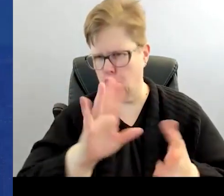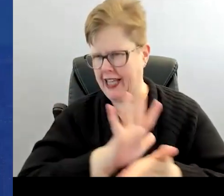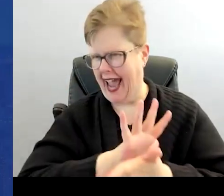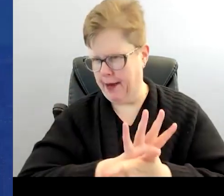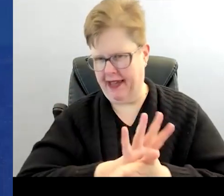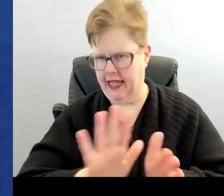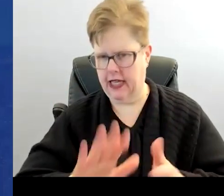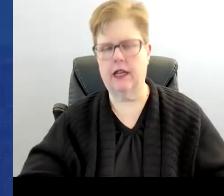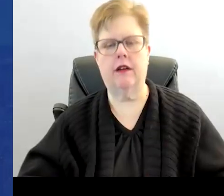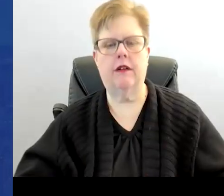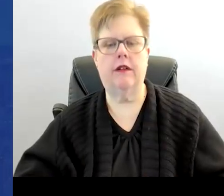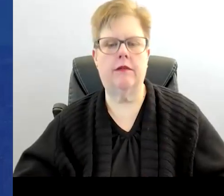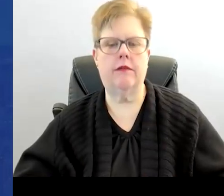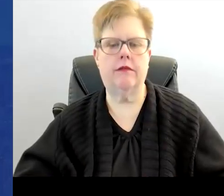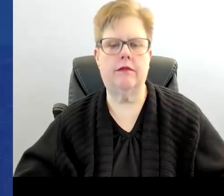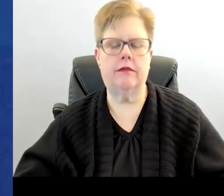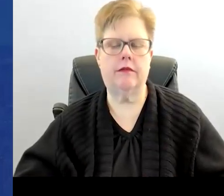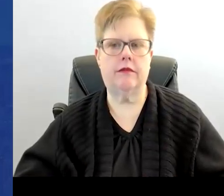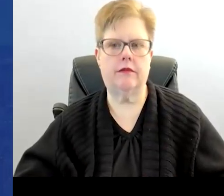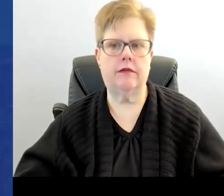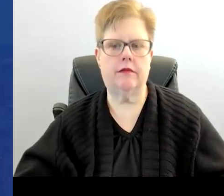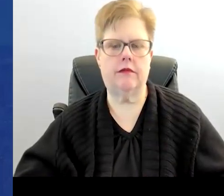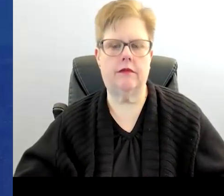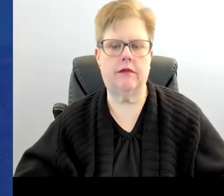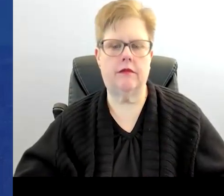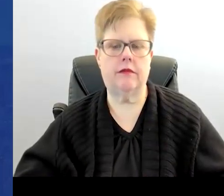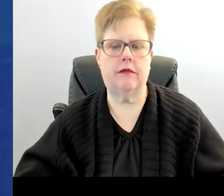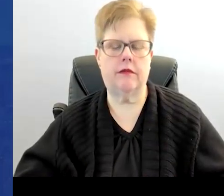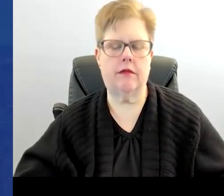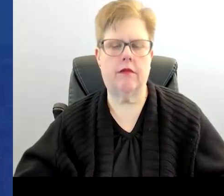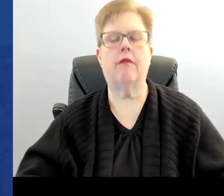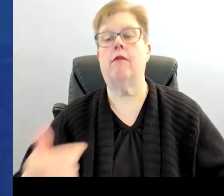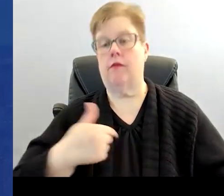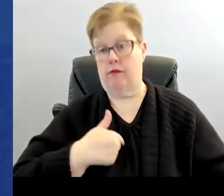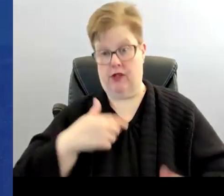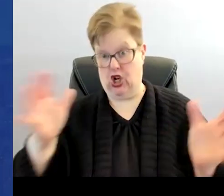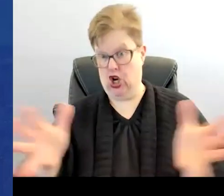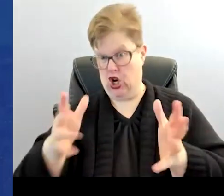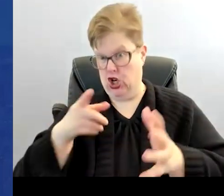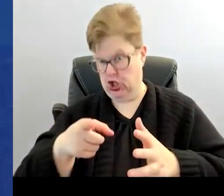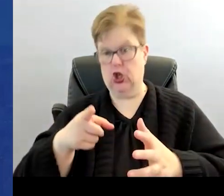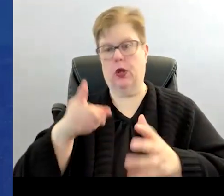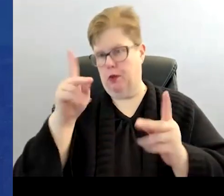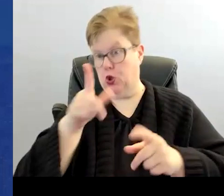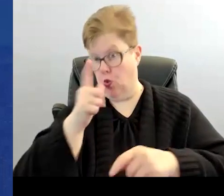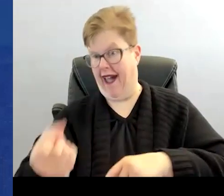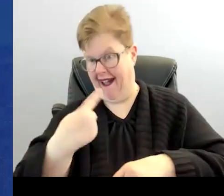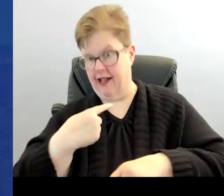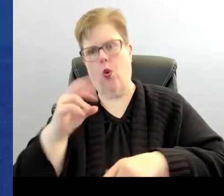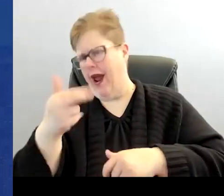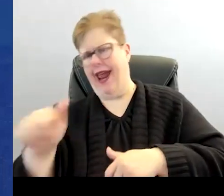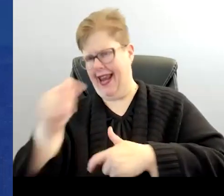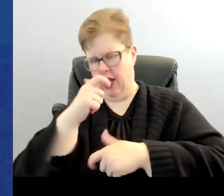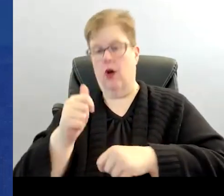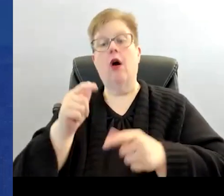academies. But I encourage you, to the person who asked this question or anyone else who's interested,